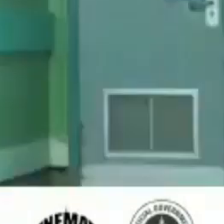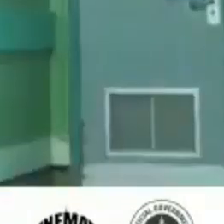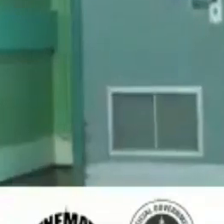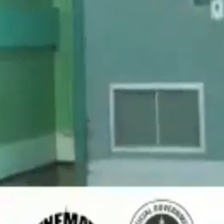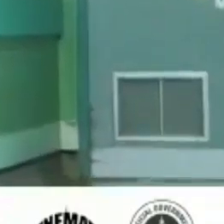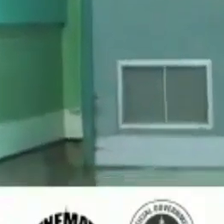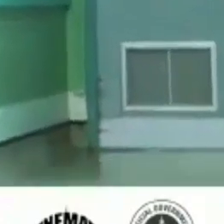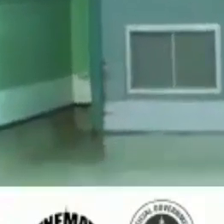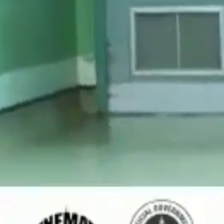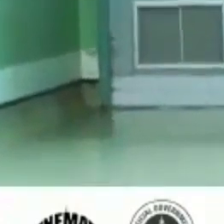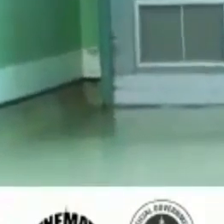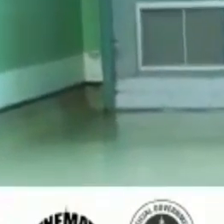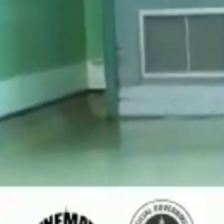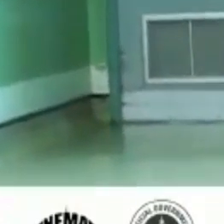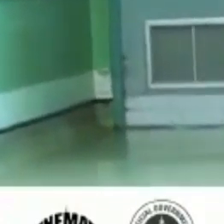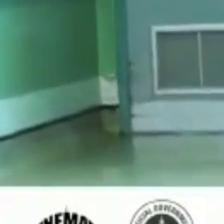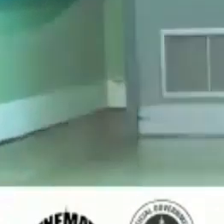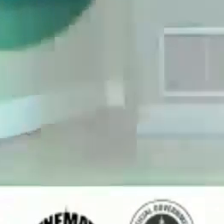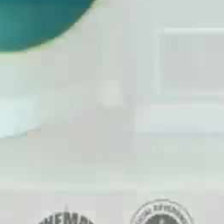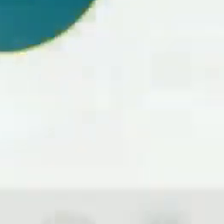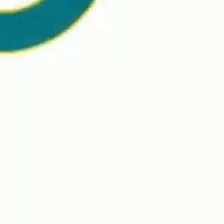bin immediately after use.